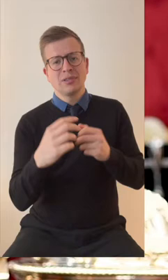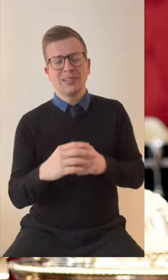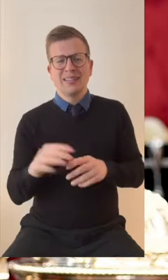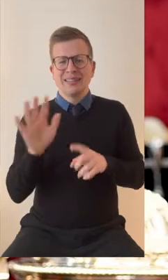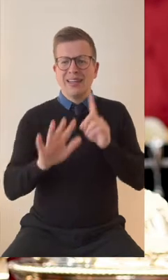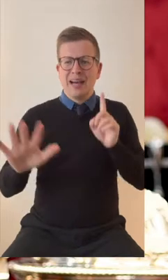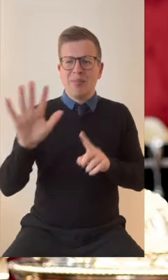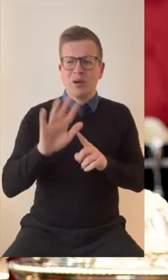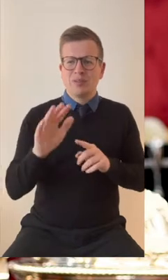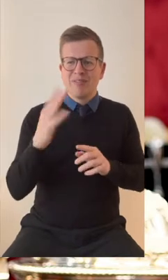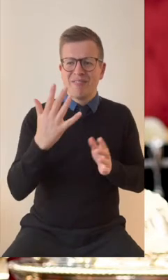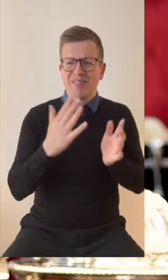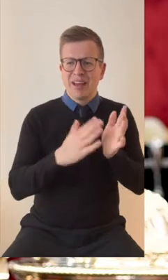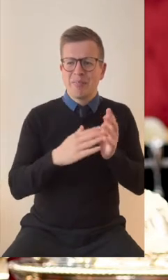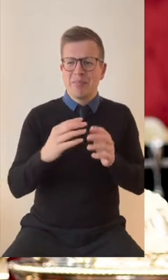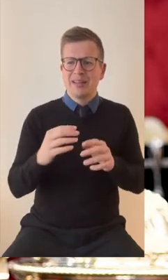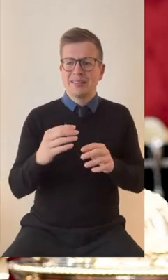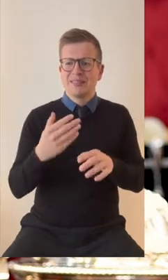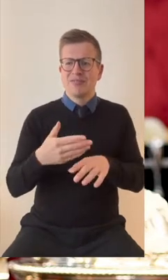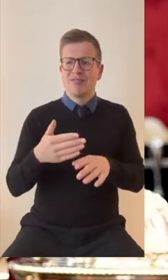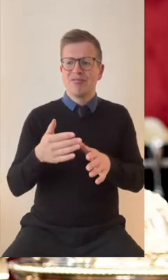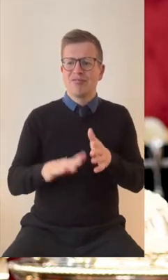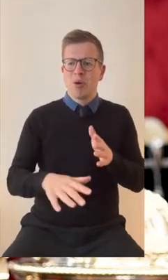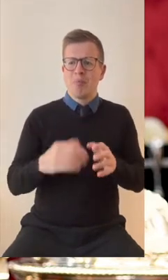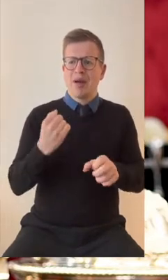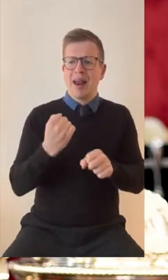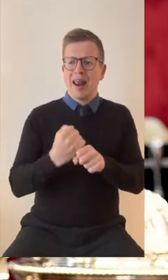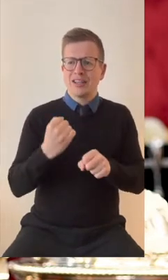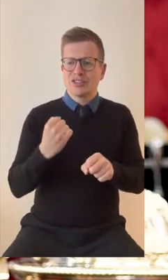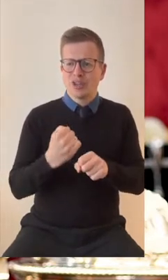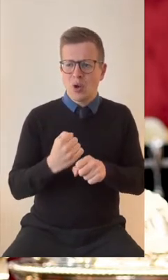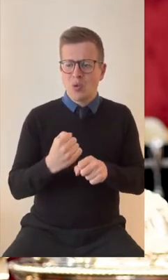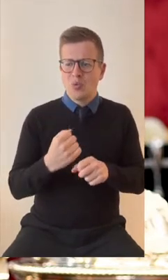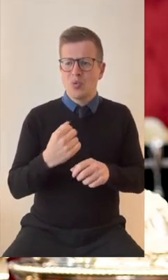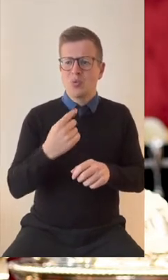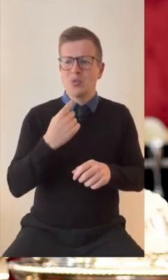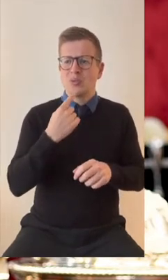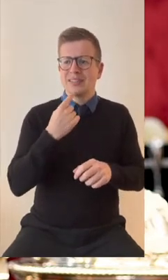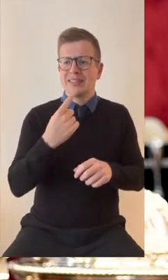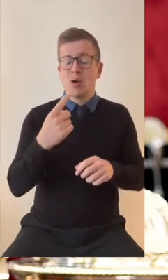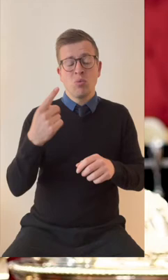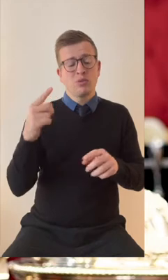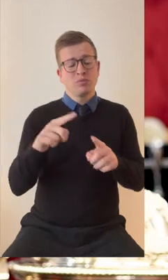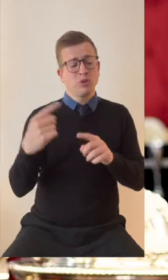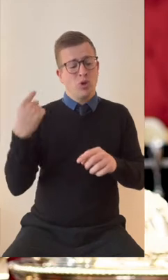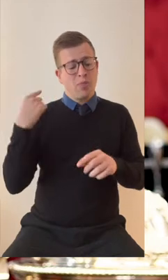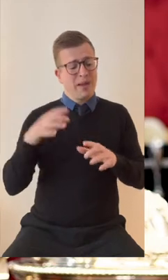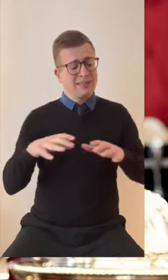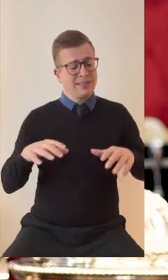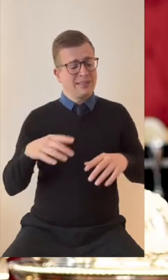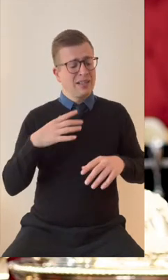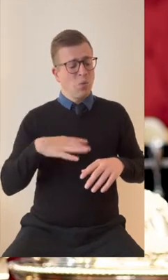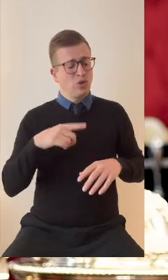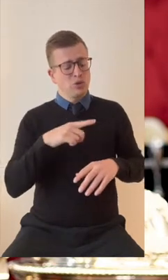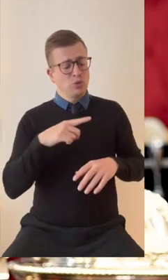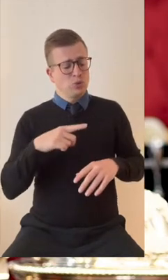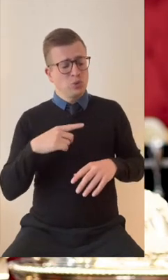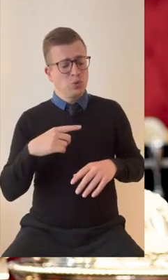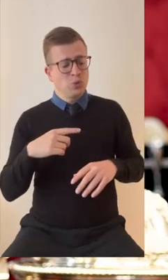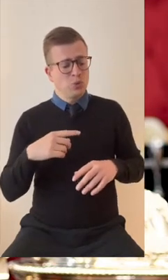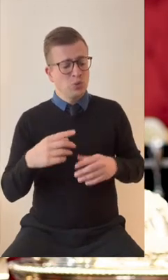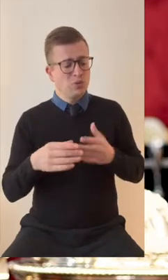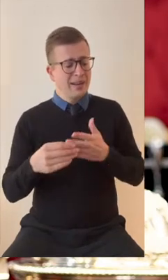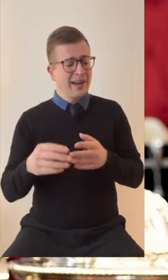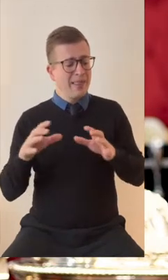have been about 5 minutes outside Glasgow. He goes, "Tom, there's a score on the back seat. I want you to take the band through that